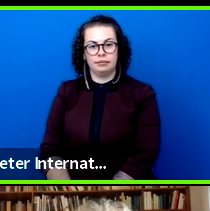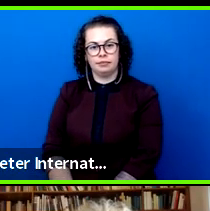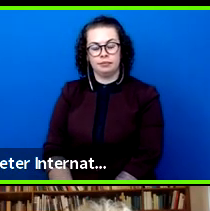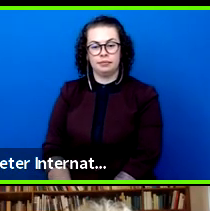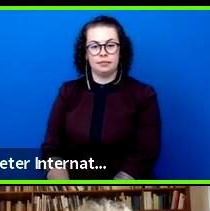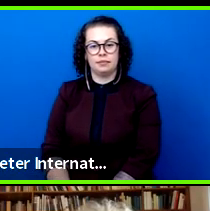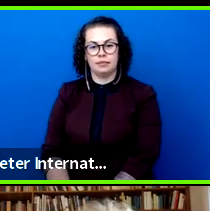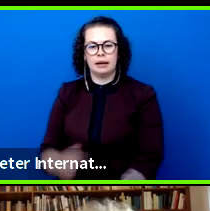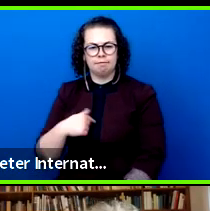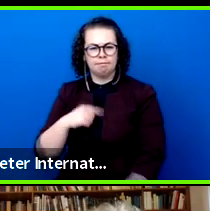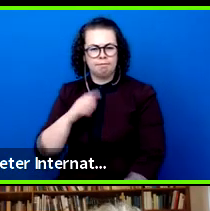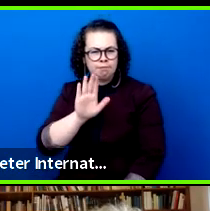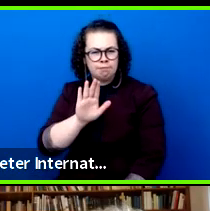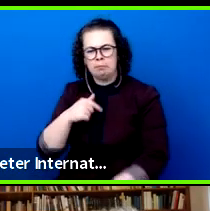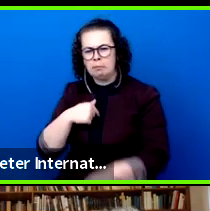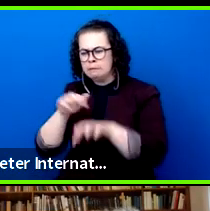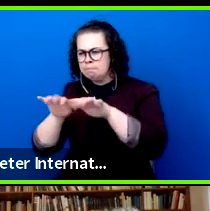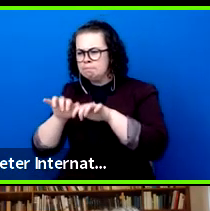just a second.